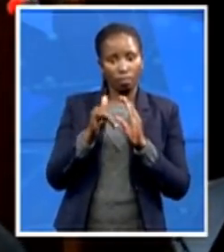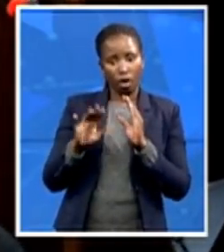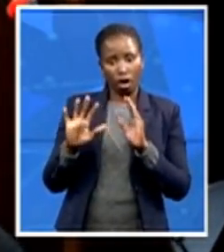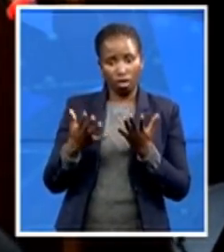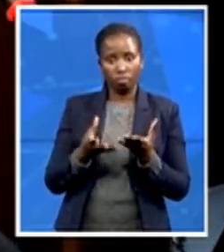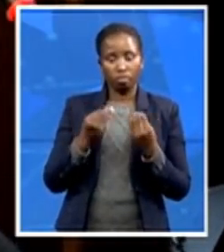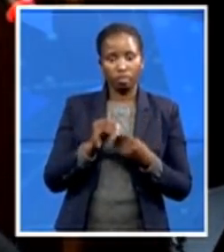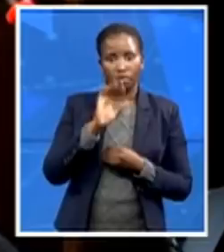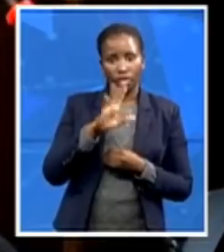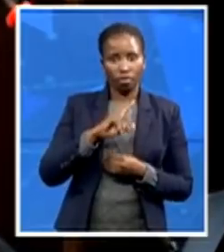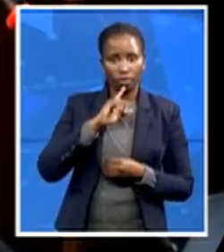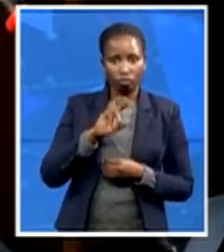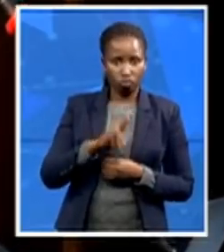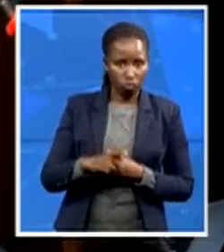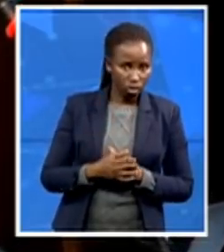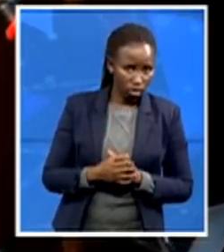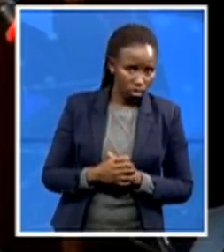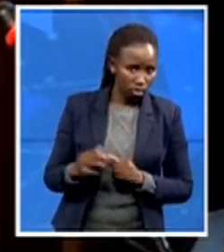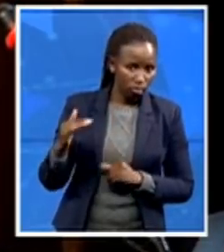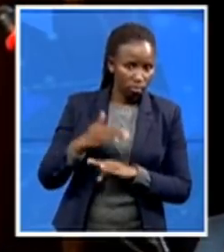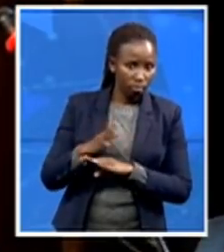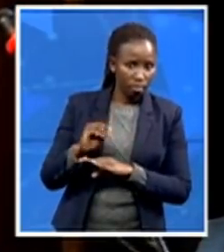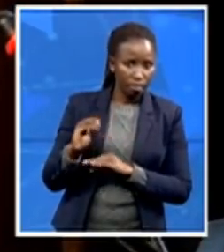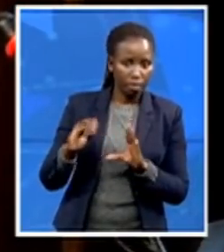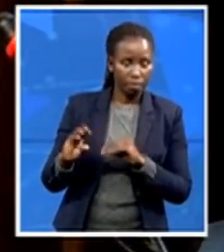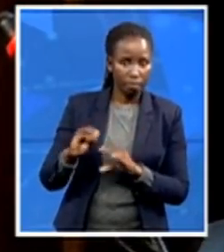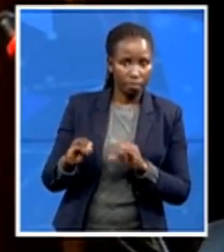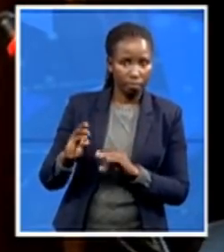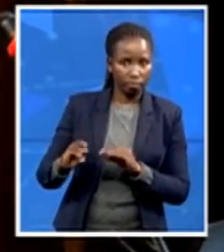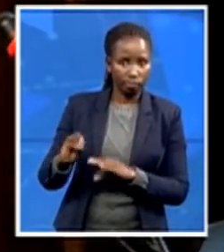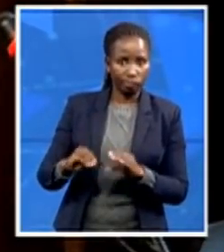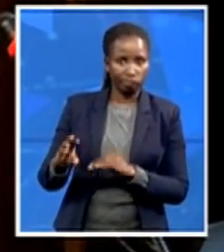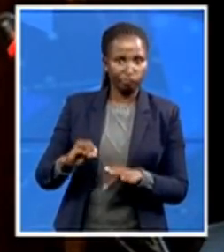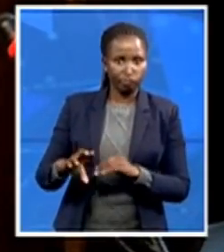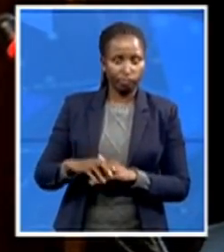is a little bit too low. Can I turn my back on you? Yes, you may.